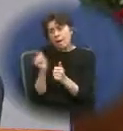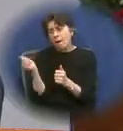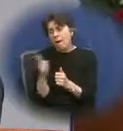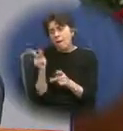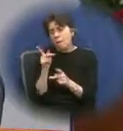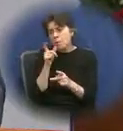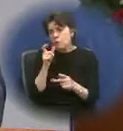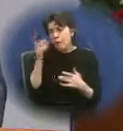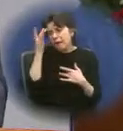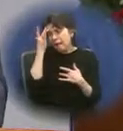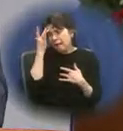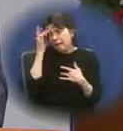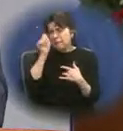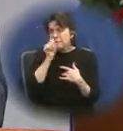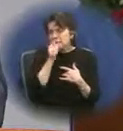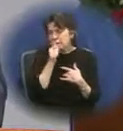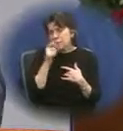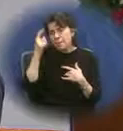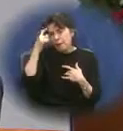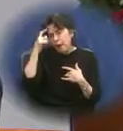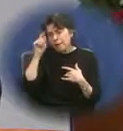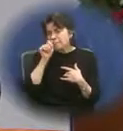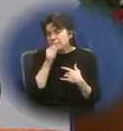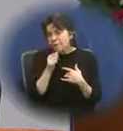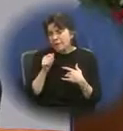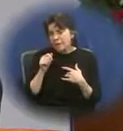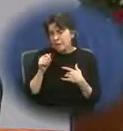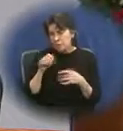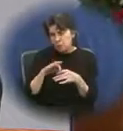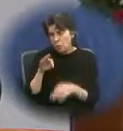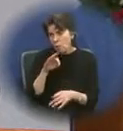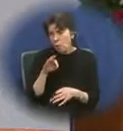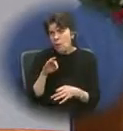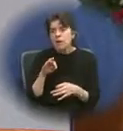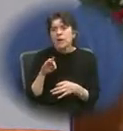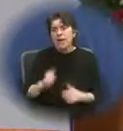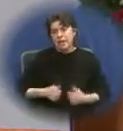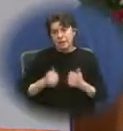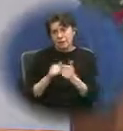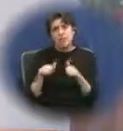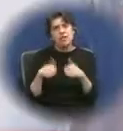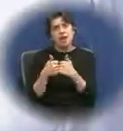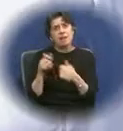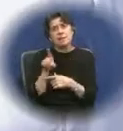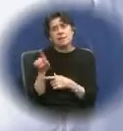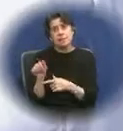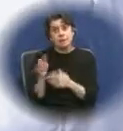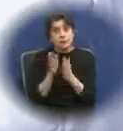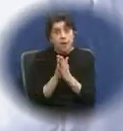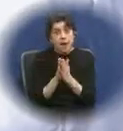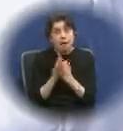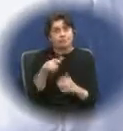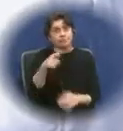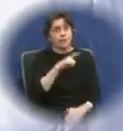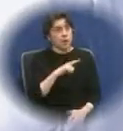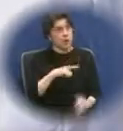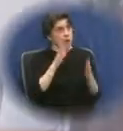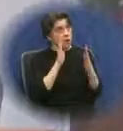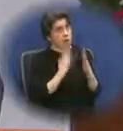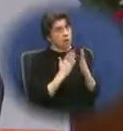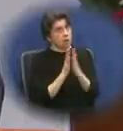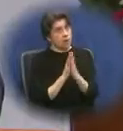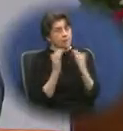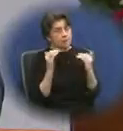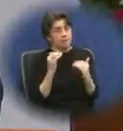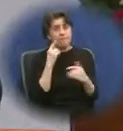in mind or soul, or living with a challenging disability, we pray to the Lord. Lord, hear our prayer. That